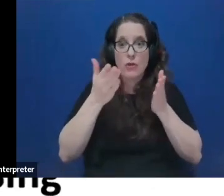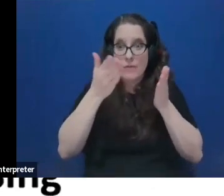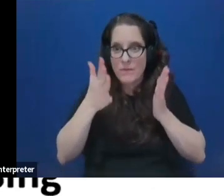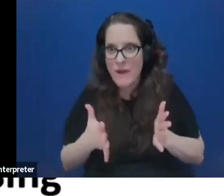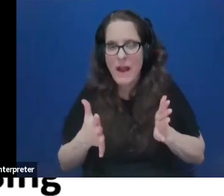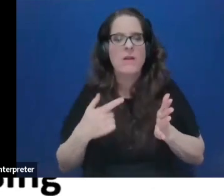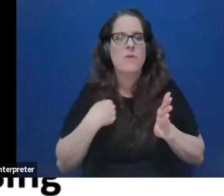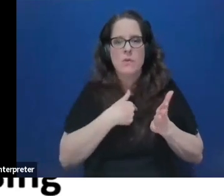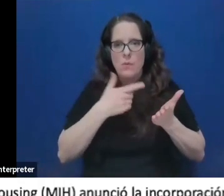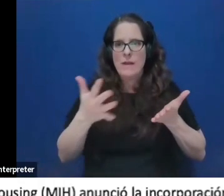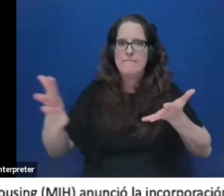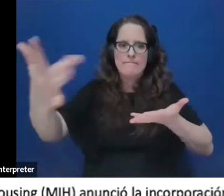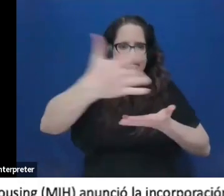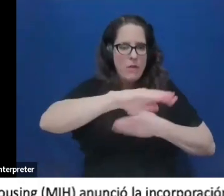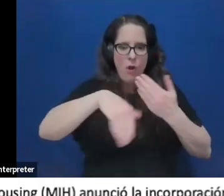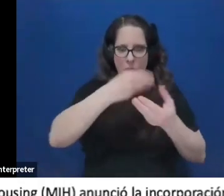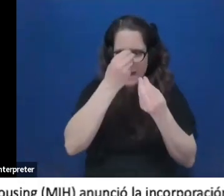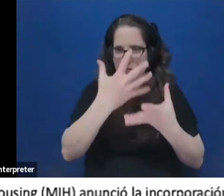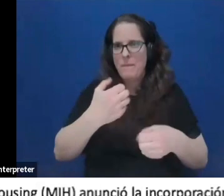please?